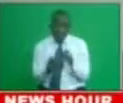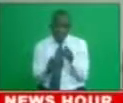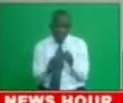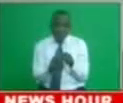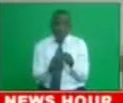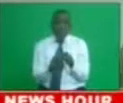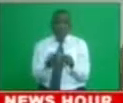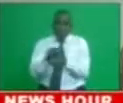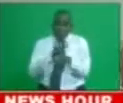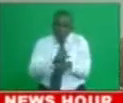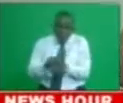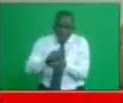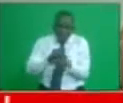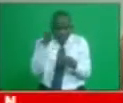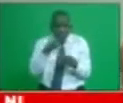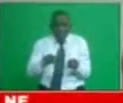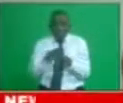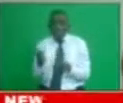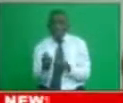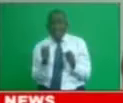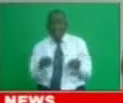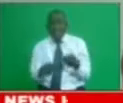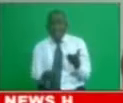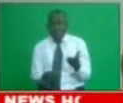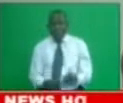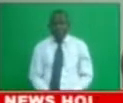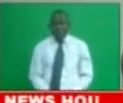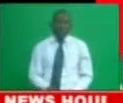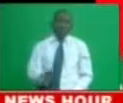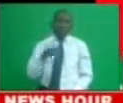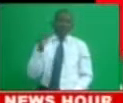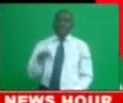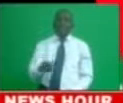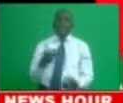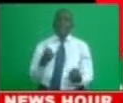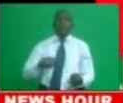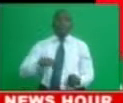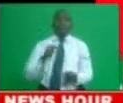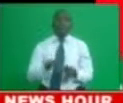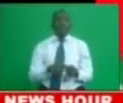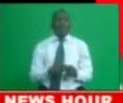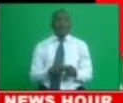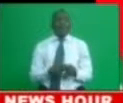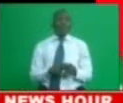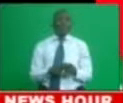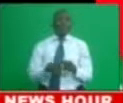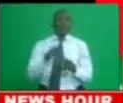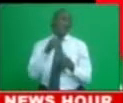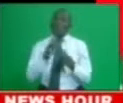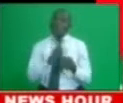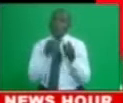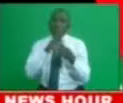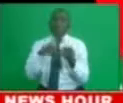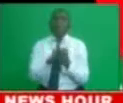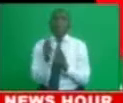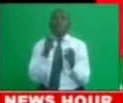able to put yourselves together then for Saturday's Congress? Yeah, so far we have not issued any instruction to the people, to the